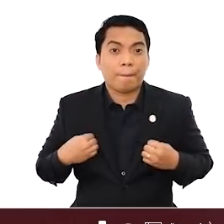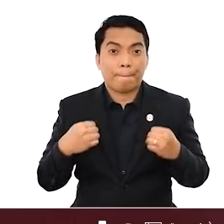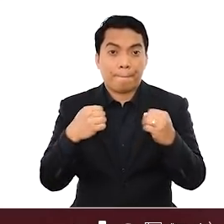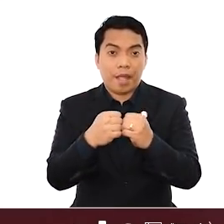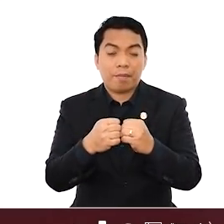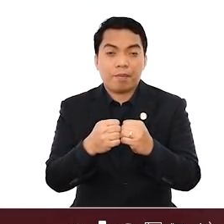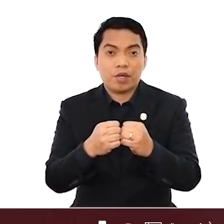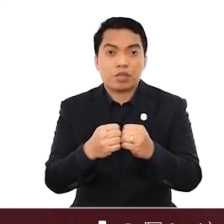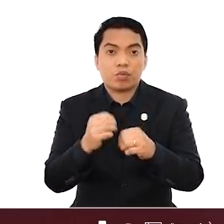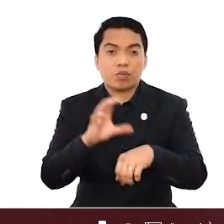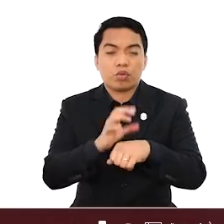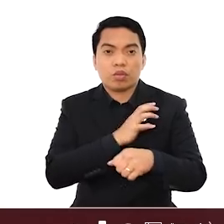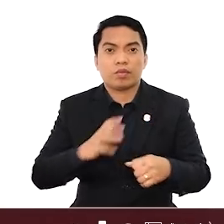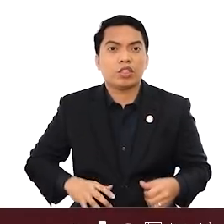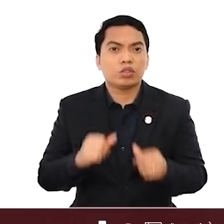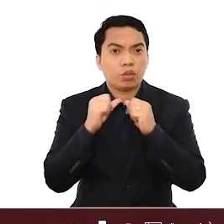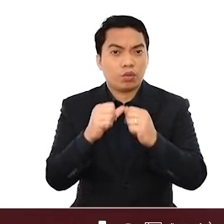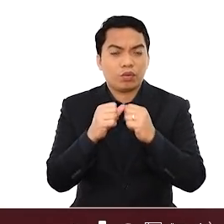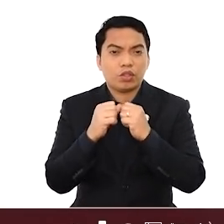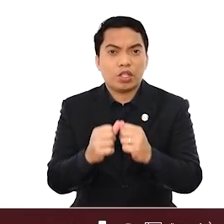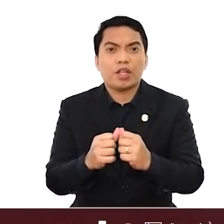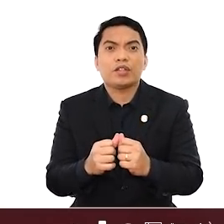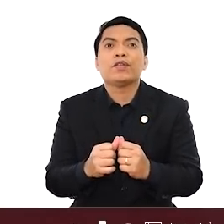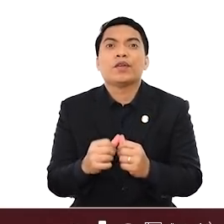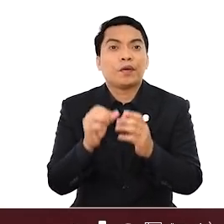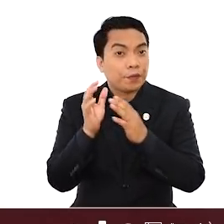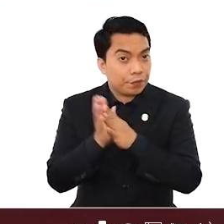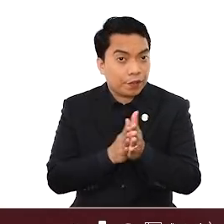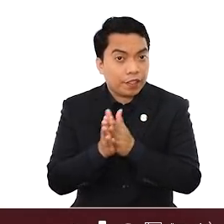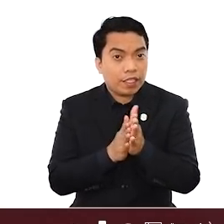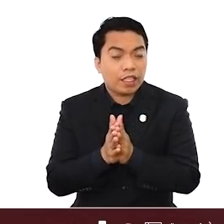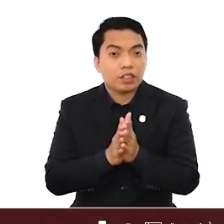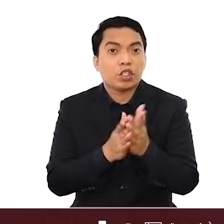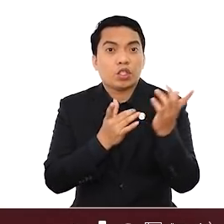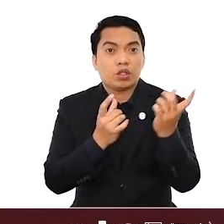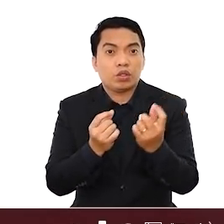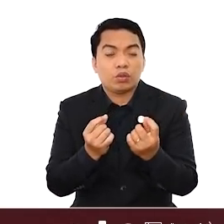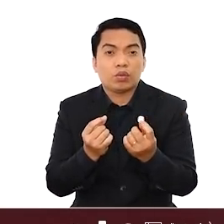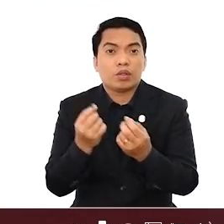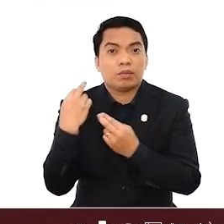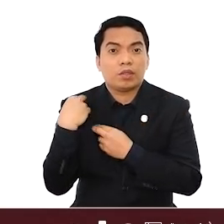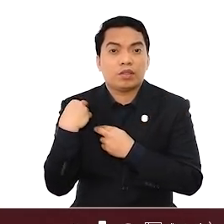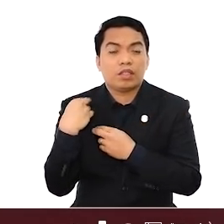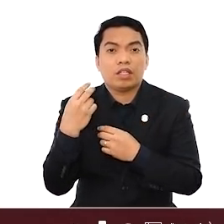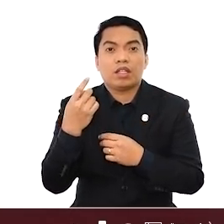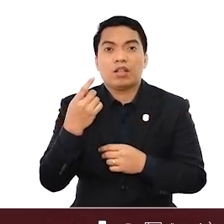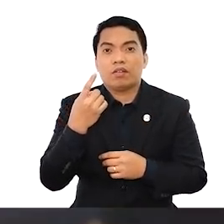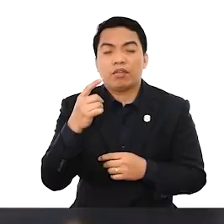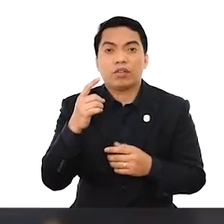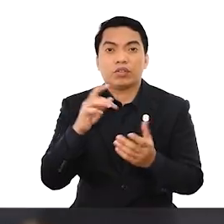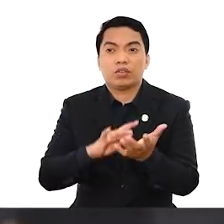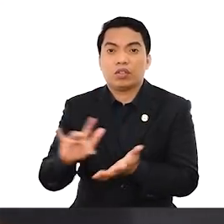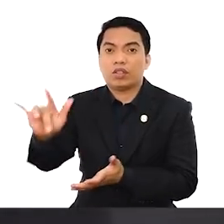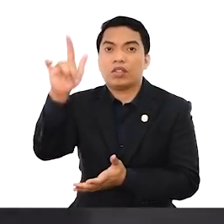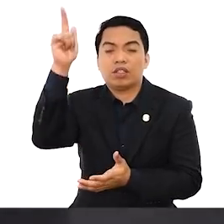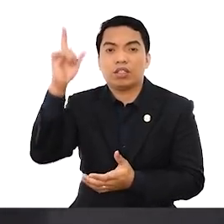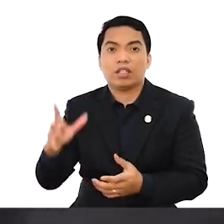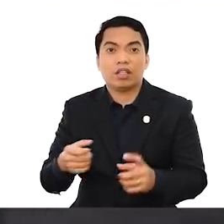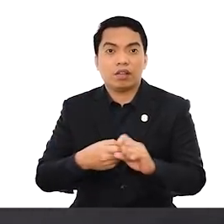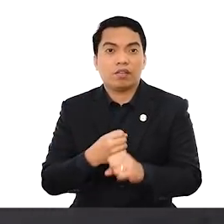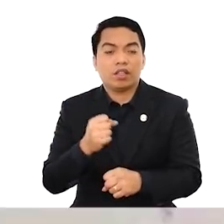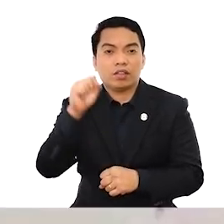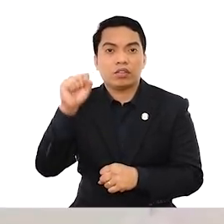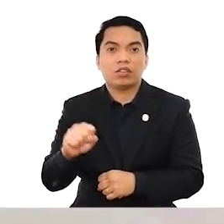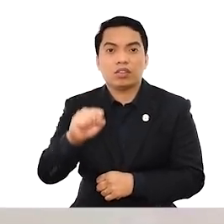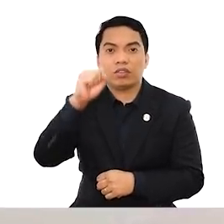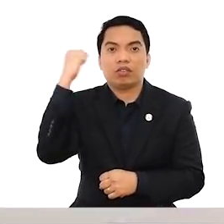never tire in their endeavors and works for the church, for this is for the glory of our Almighty God. From Southern